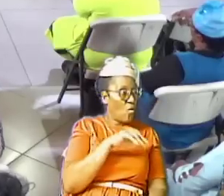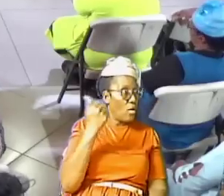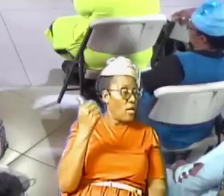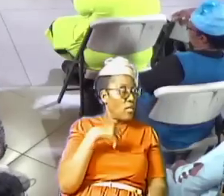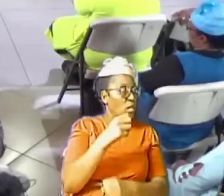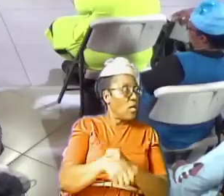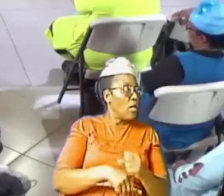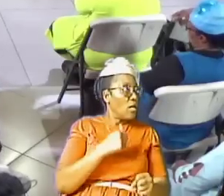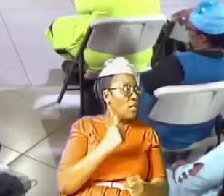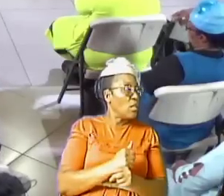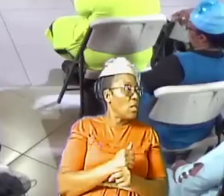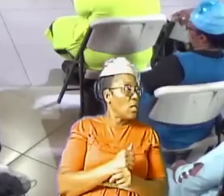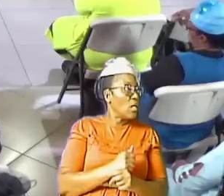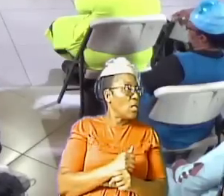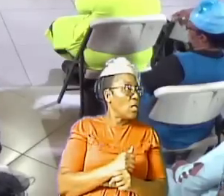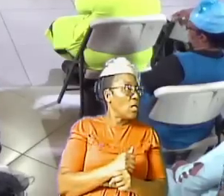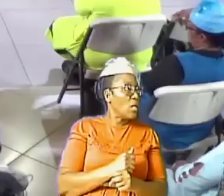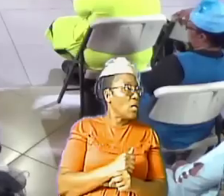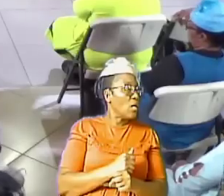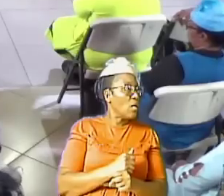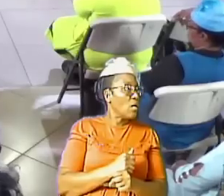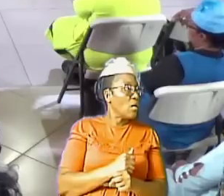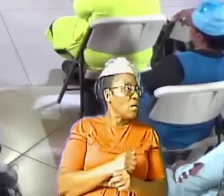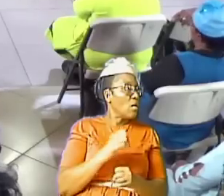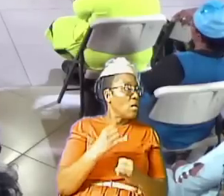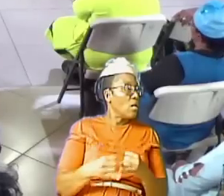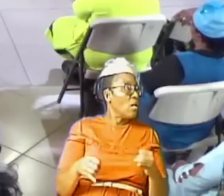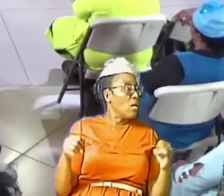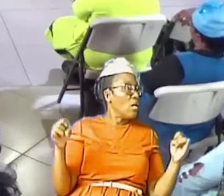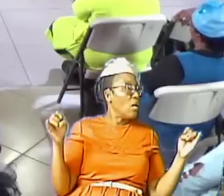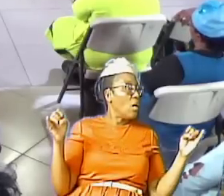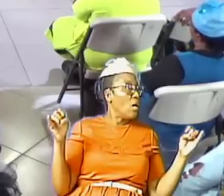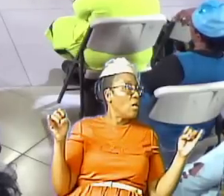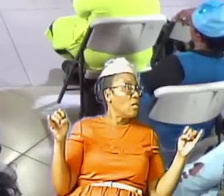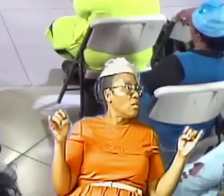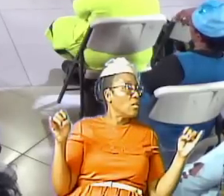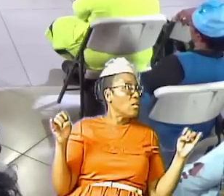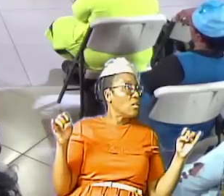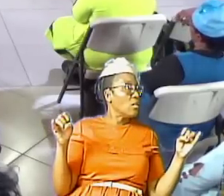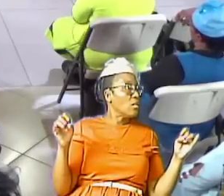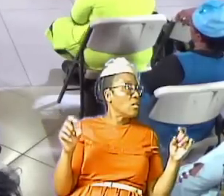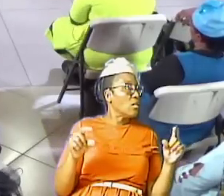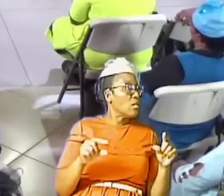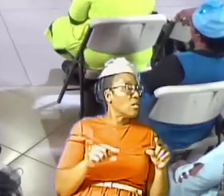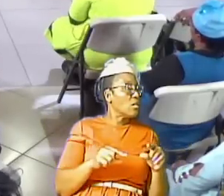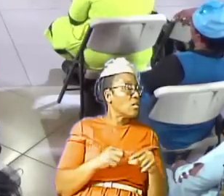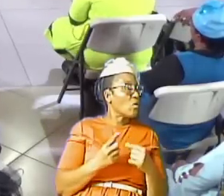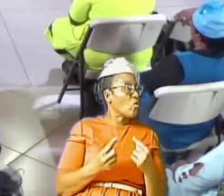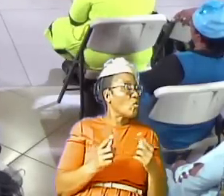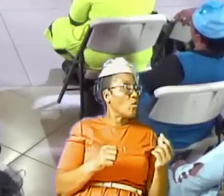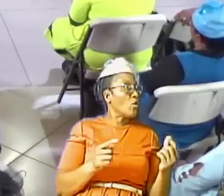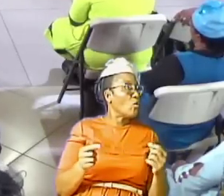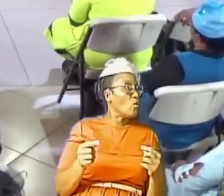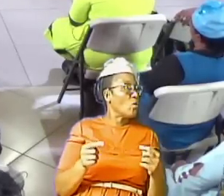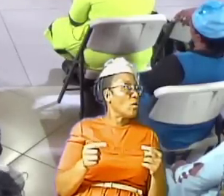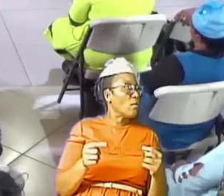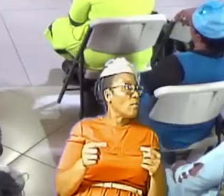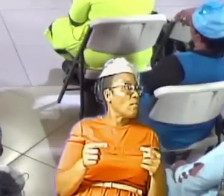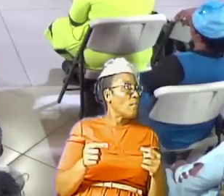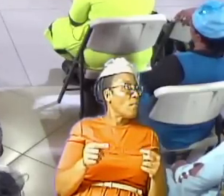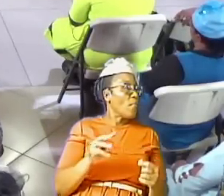year magazine. And the final groups that will be doing their shoot after service will be the missions,